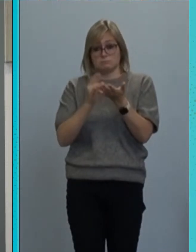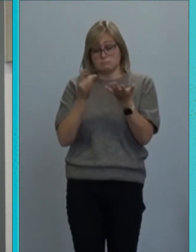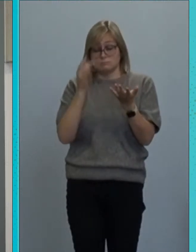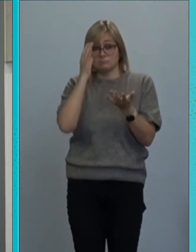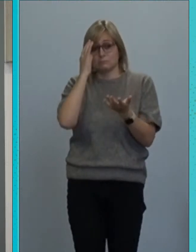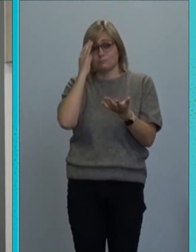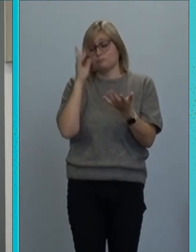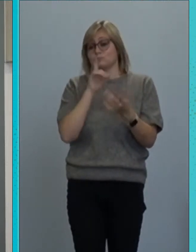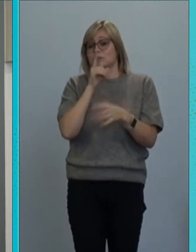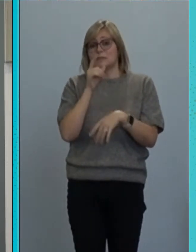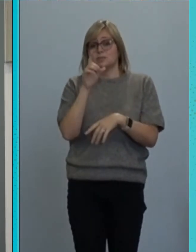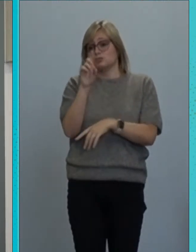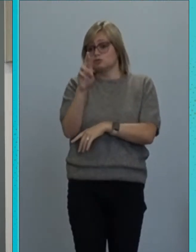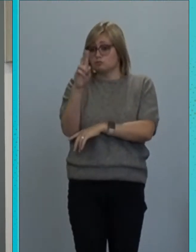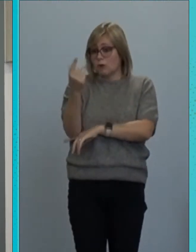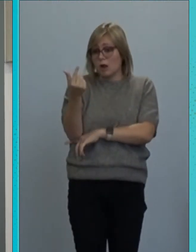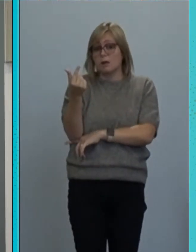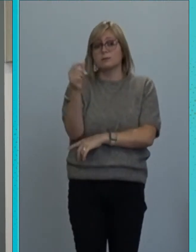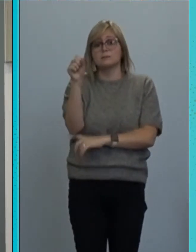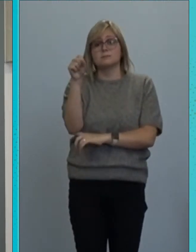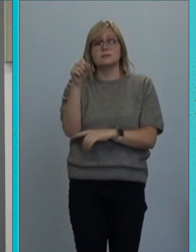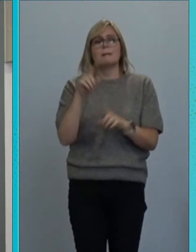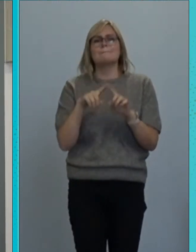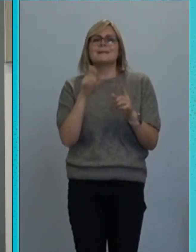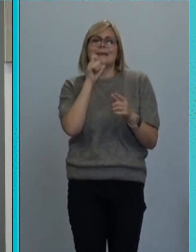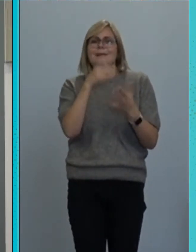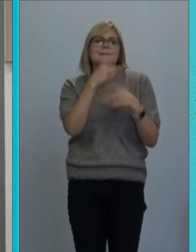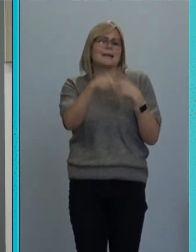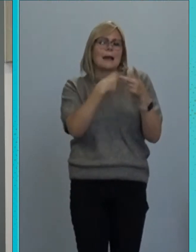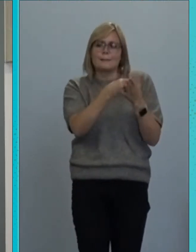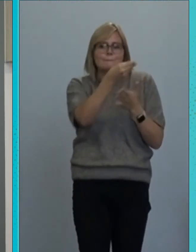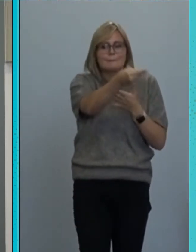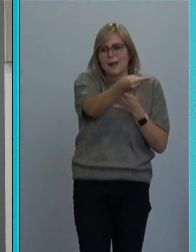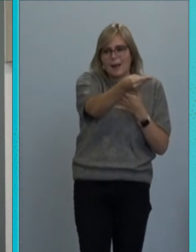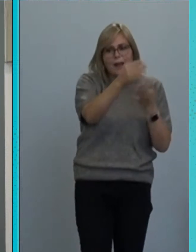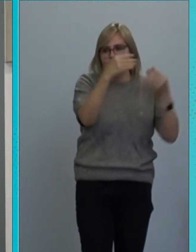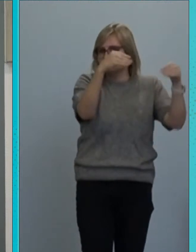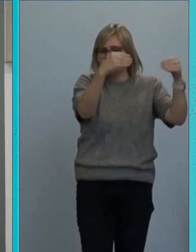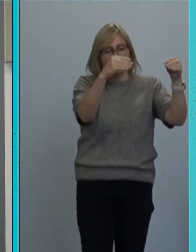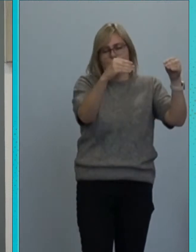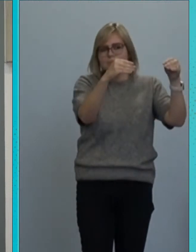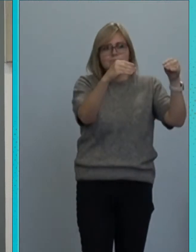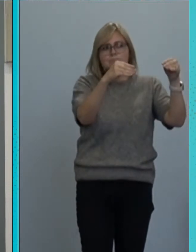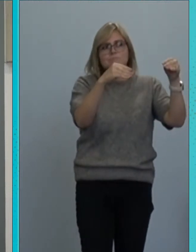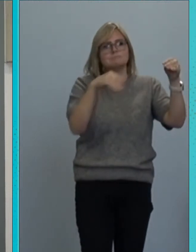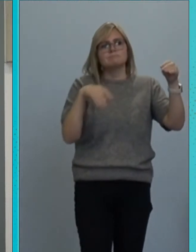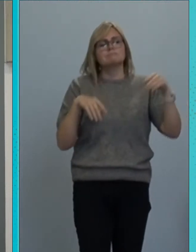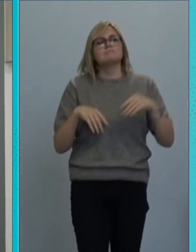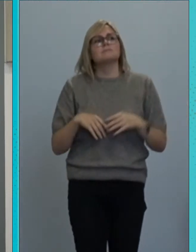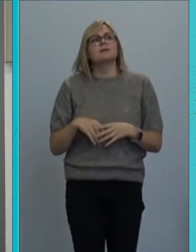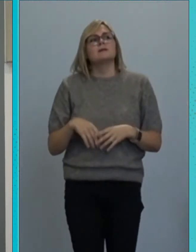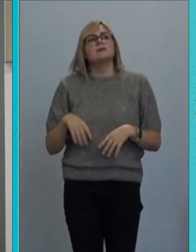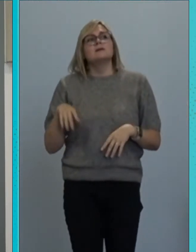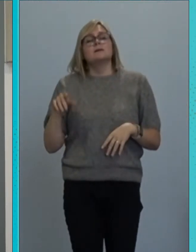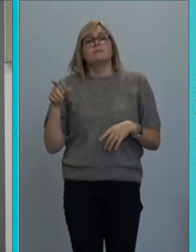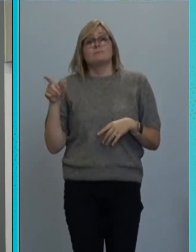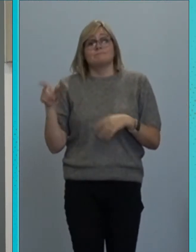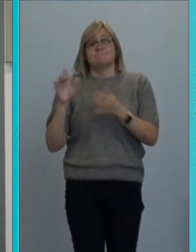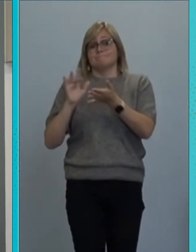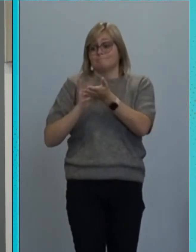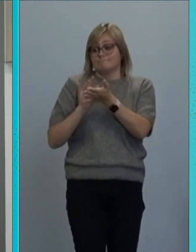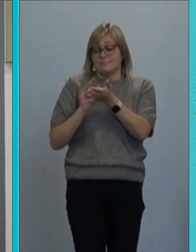call it. But it wasn't the kind that you buy in the pharmacy. It went by the